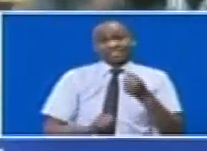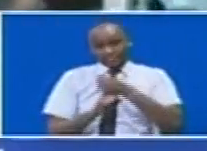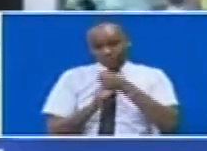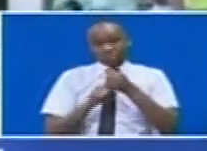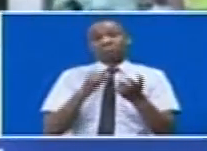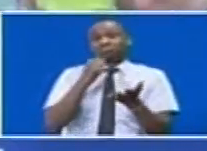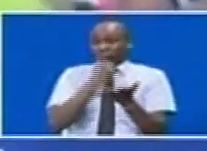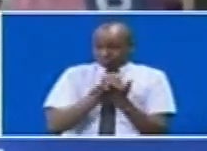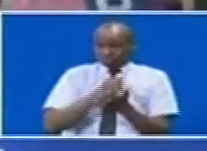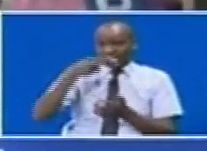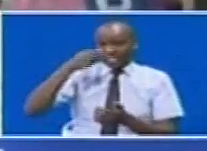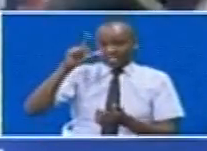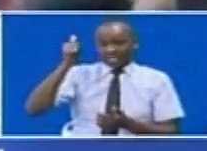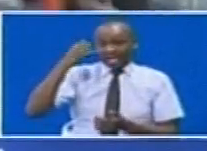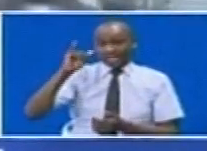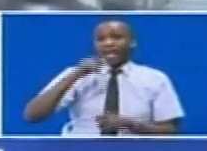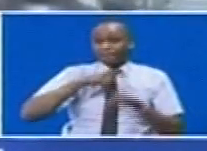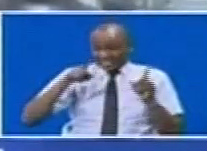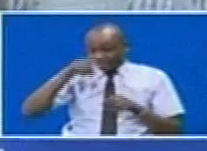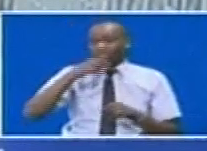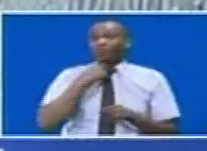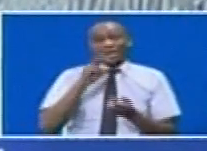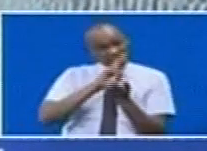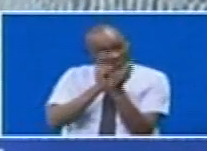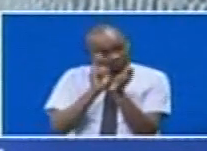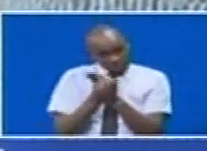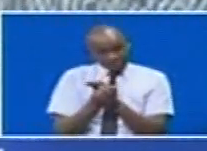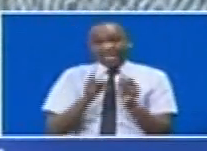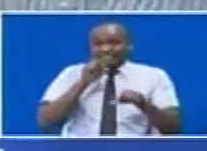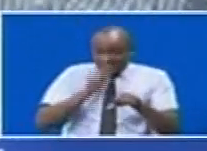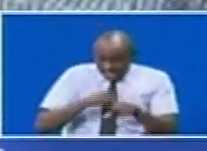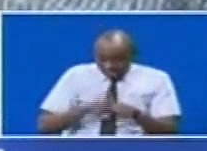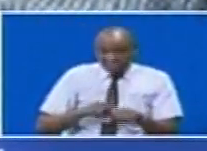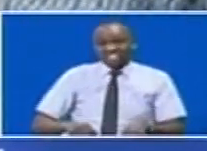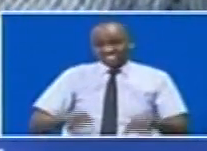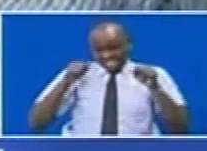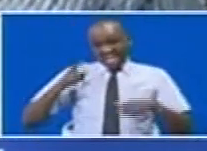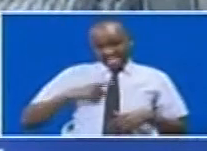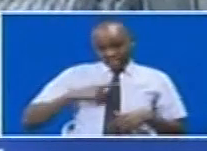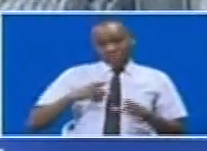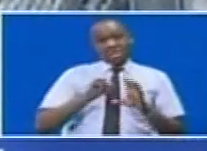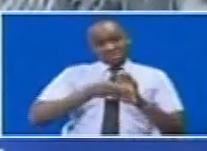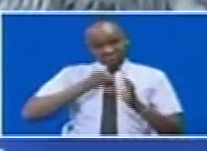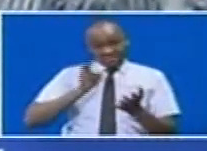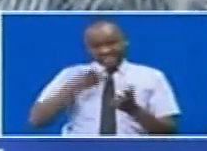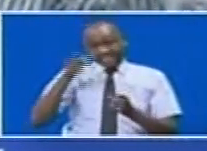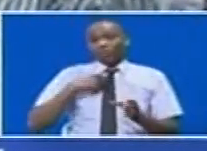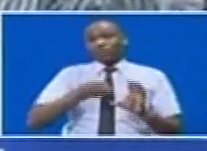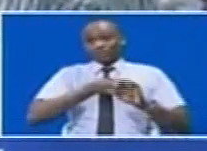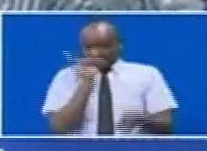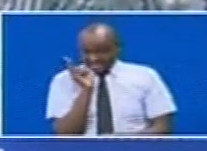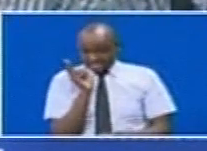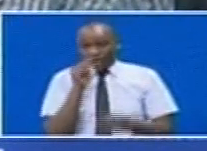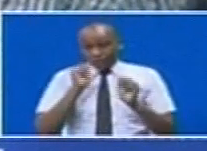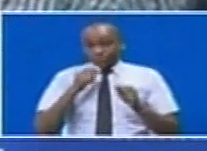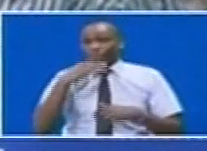Hillary, but they will be pushing for reforms in the party after the departure of the chair lady, who is gone resigning, will give a